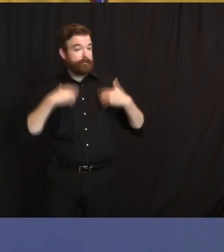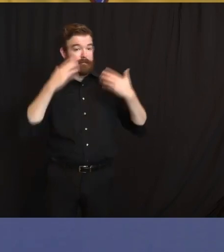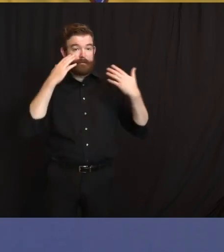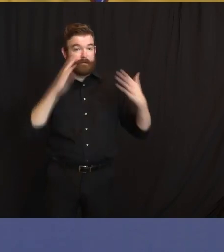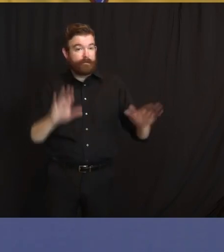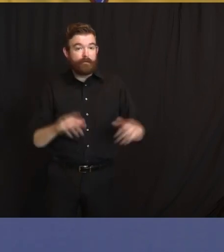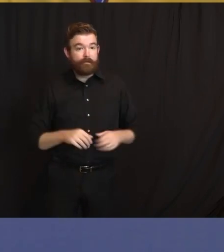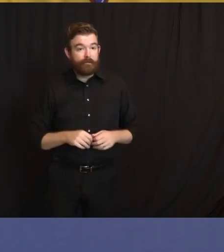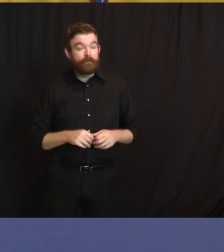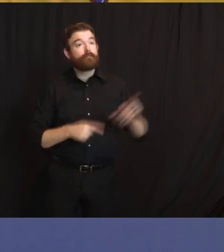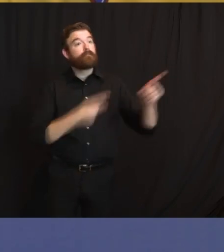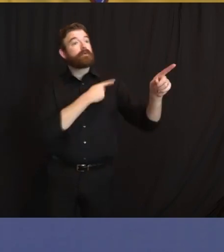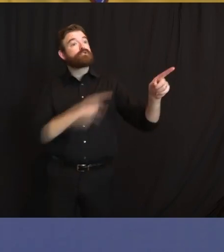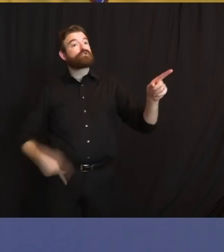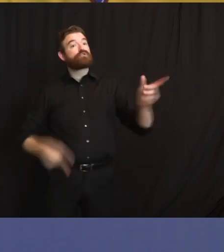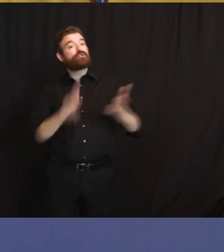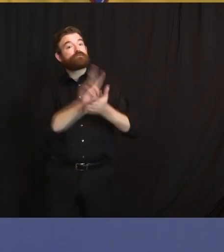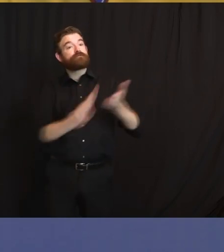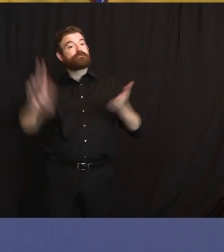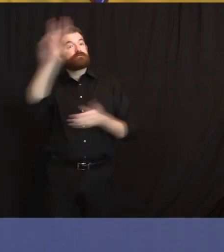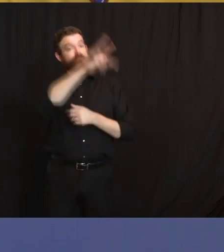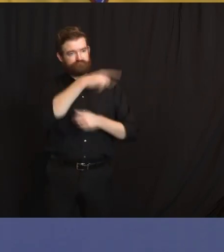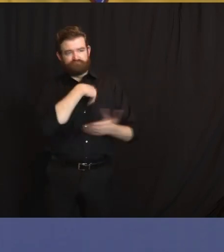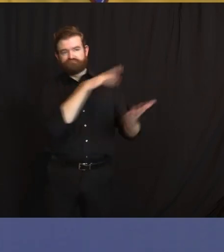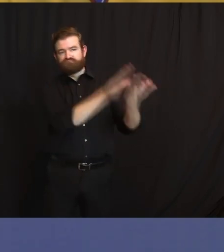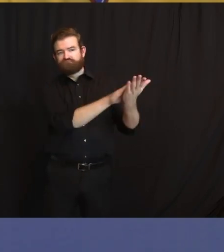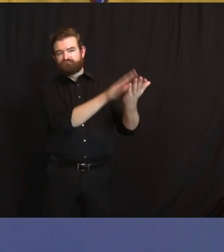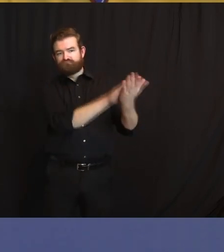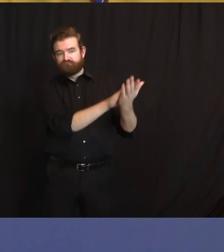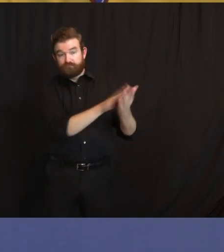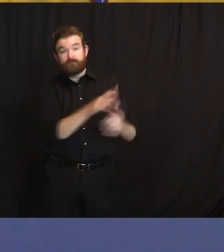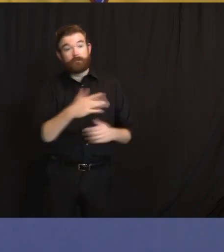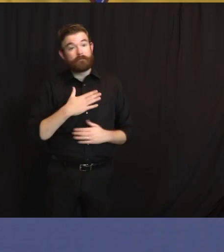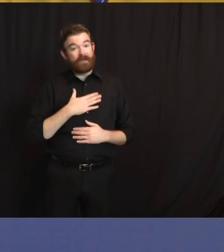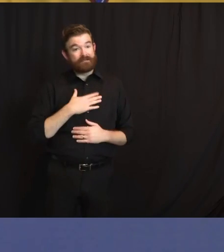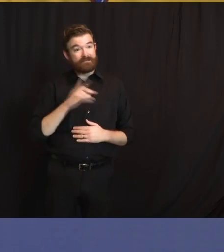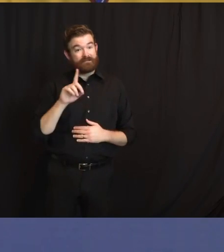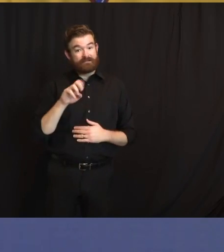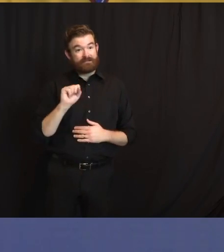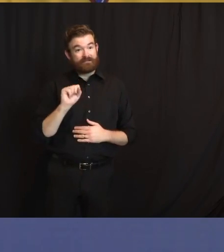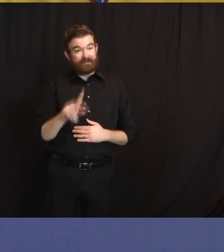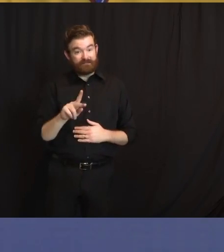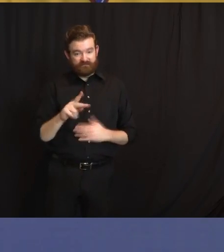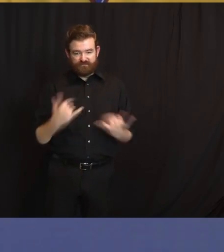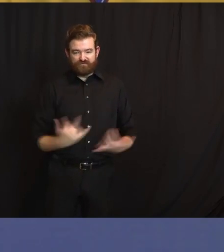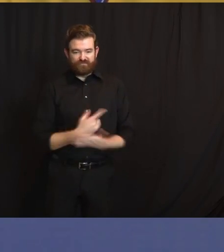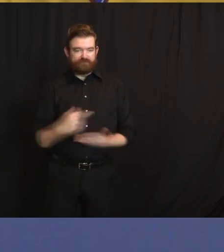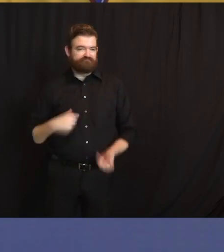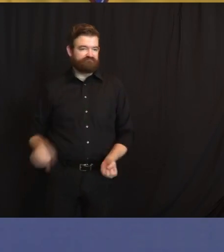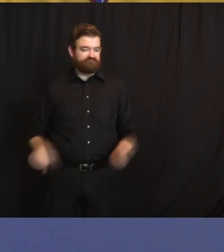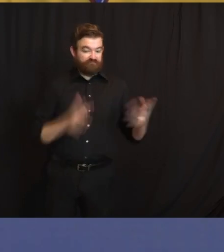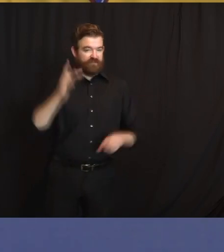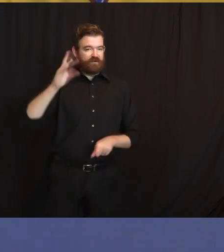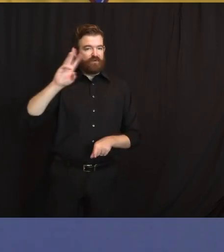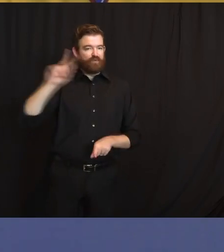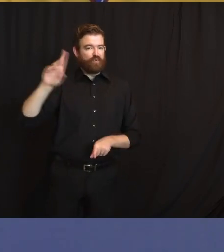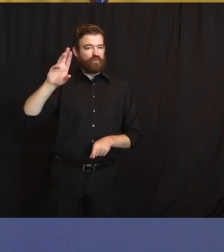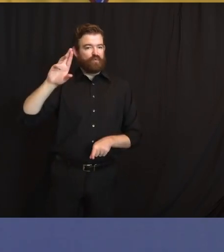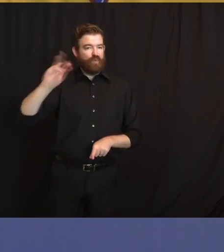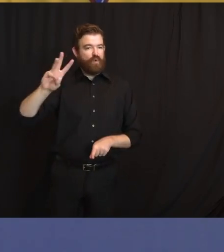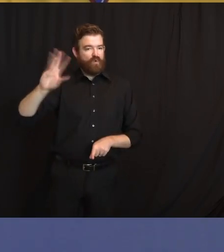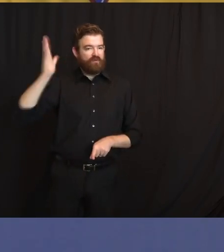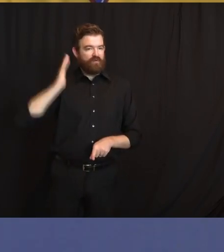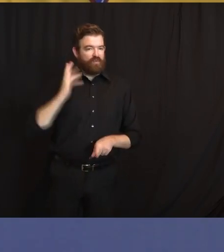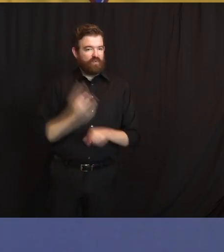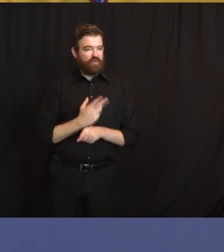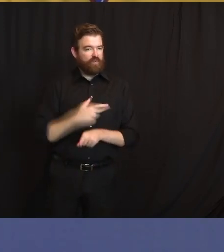in all seriousness. I did swap out my desk at the end of the week, and Princeton renamed its School of